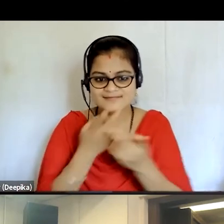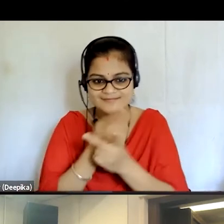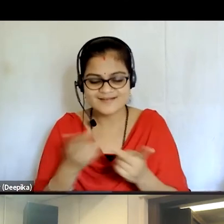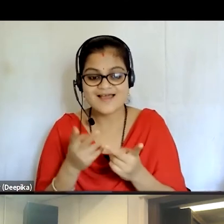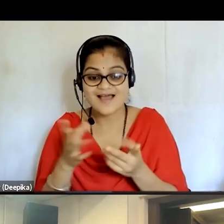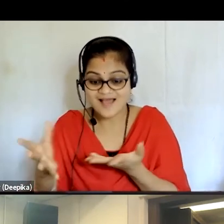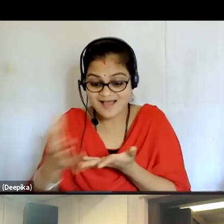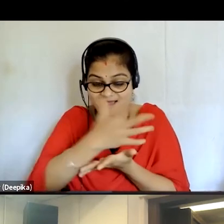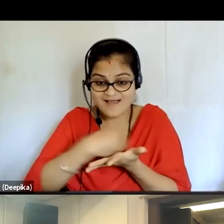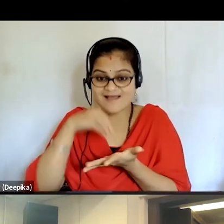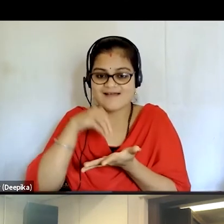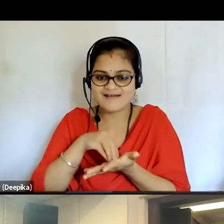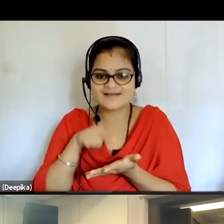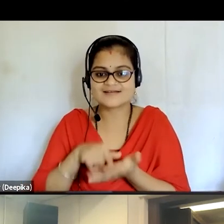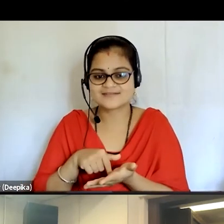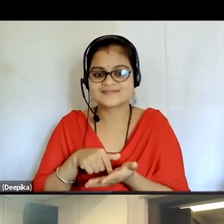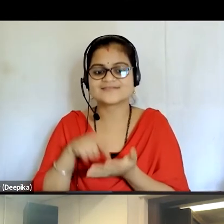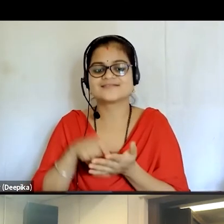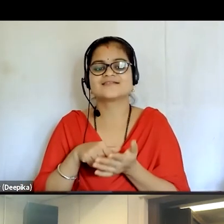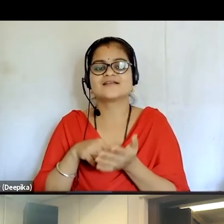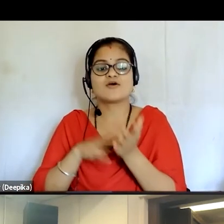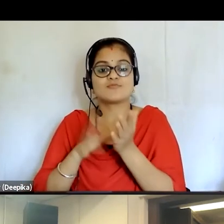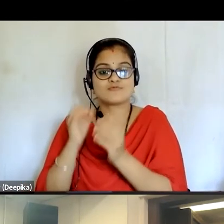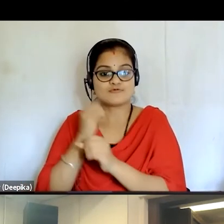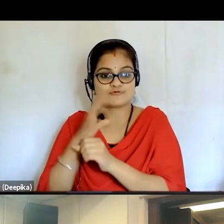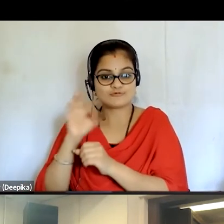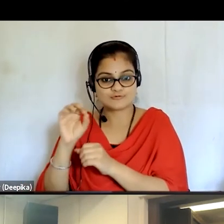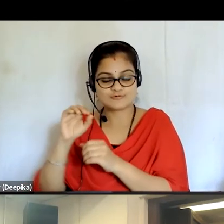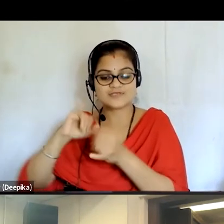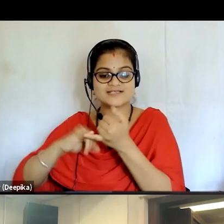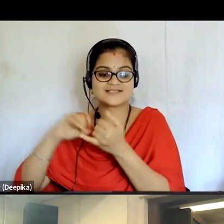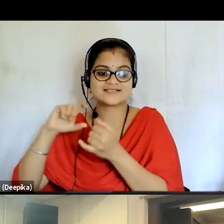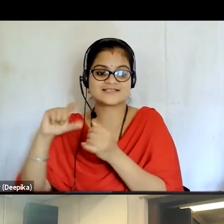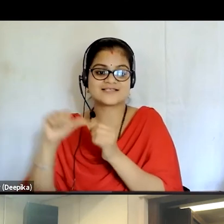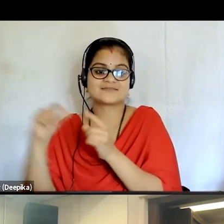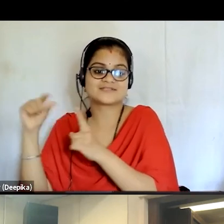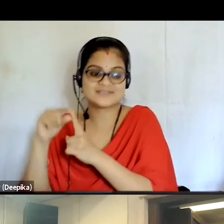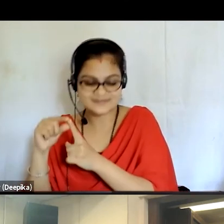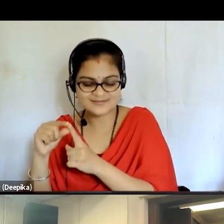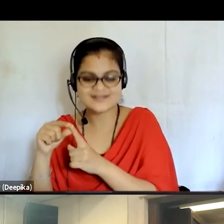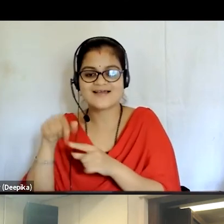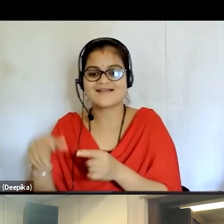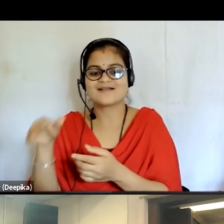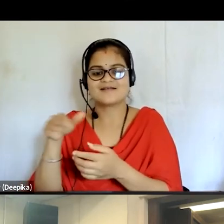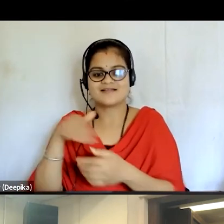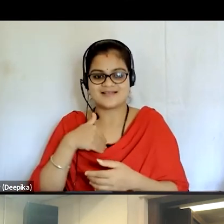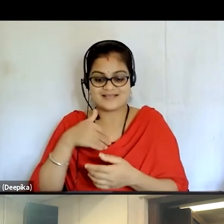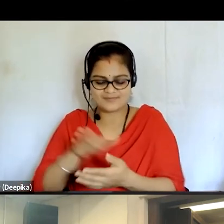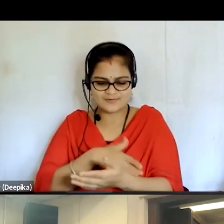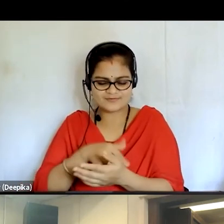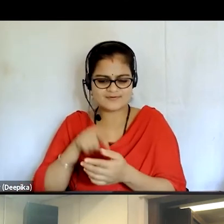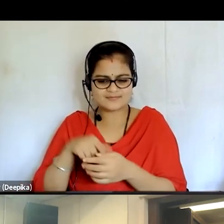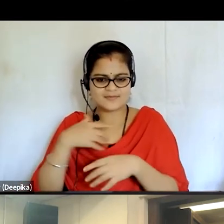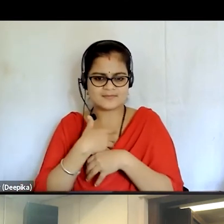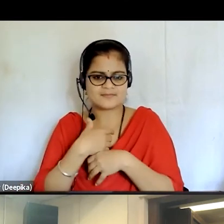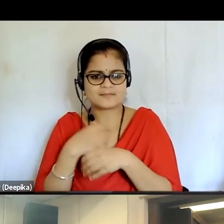liberty of taking the Mogoscape and actually calling in musicians and